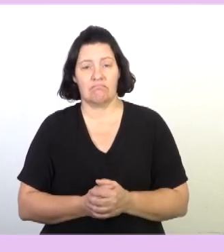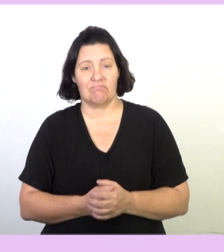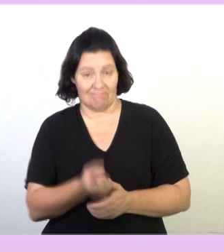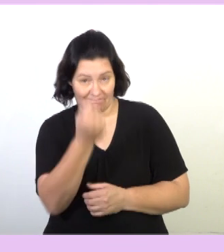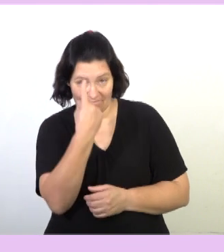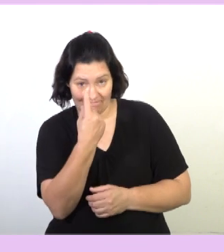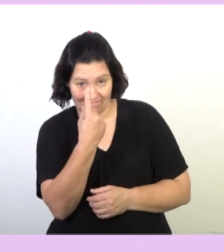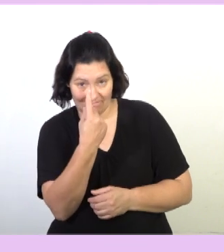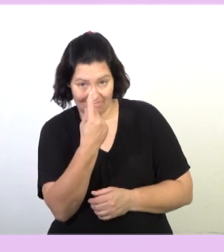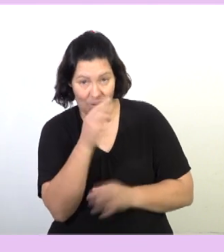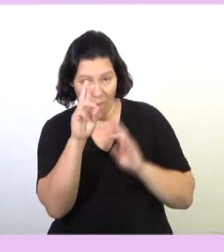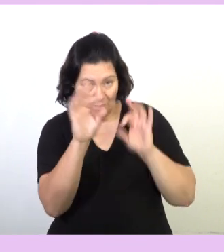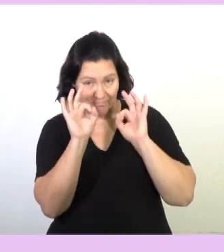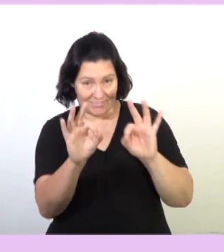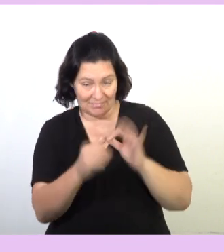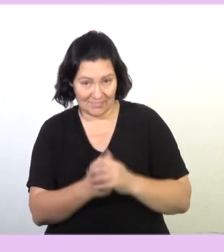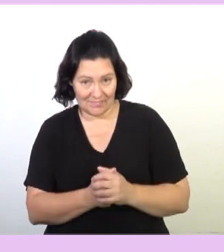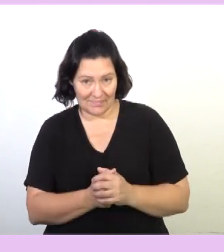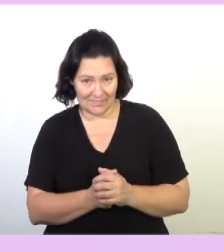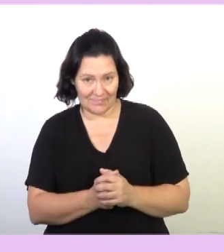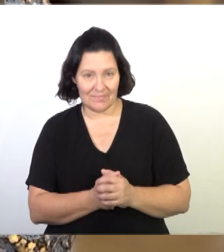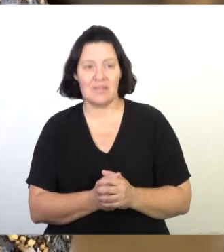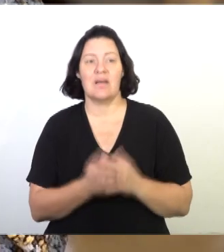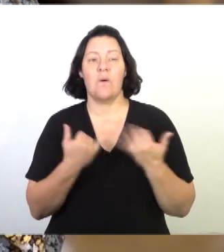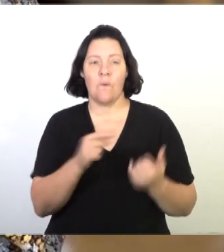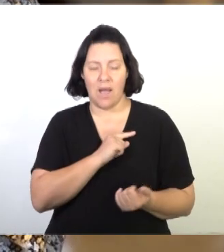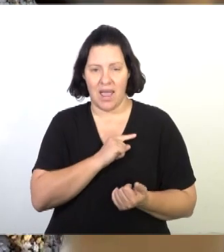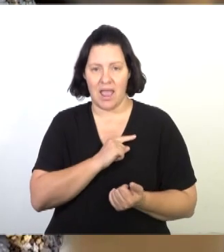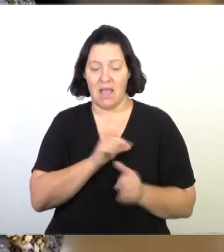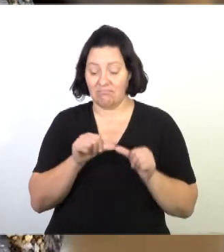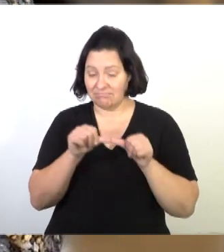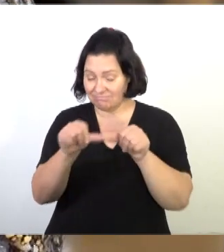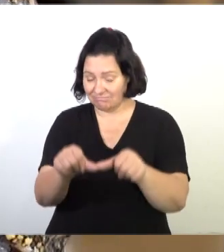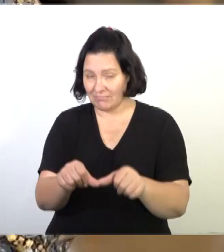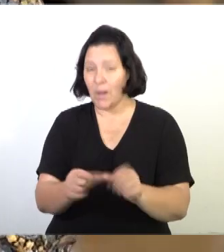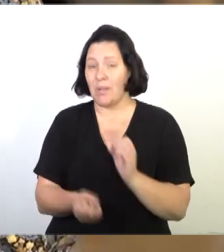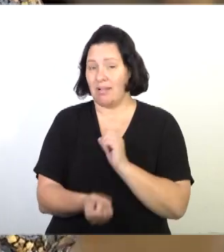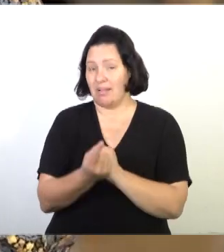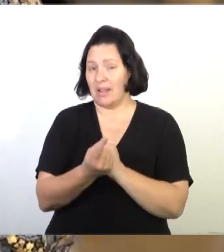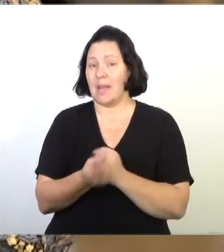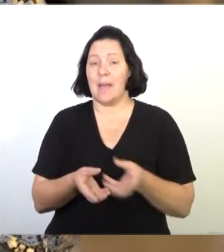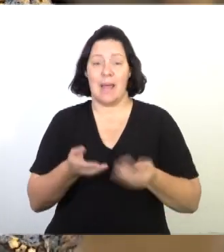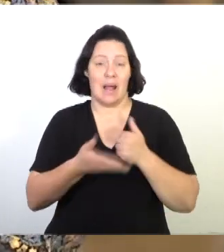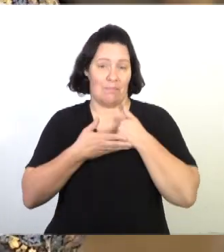I hope you got that one correct, guys, because it will come handy as we move forward.